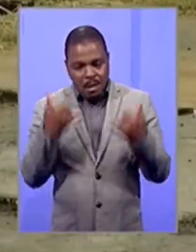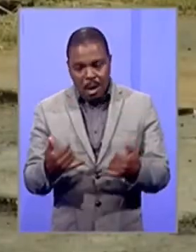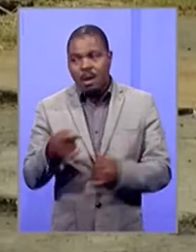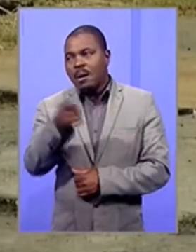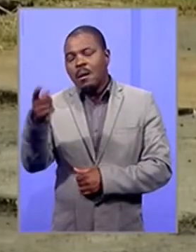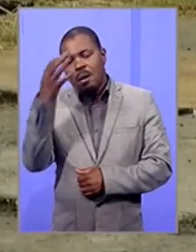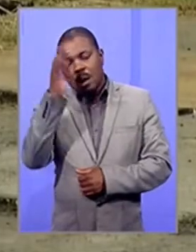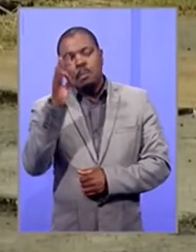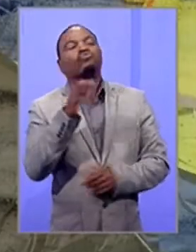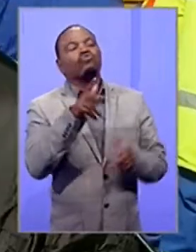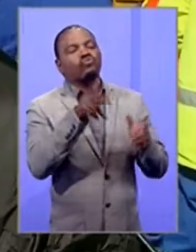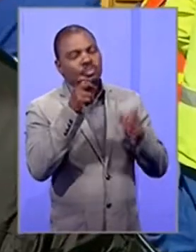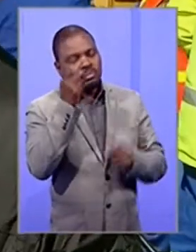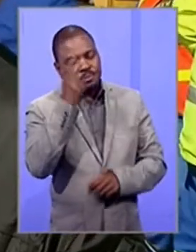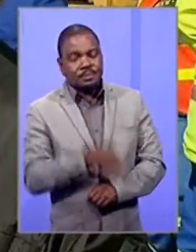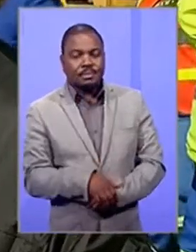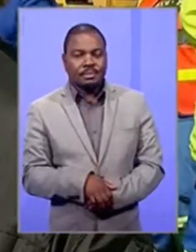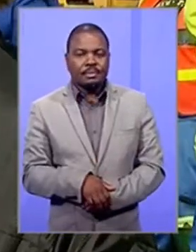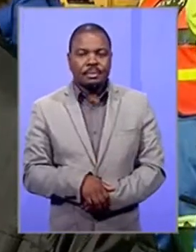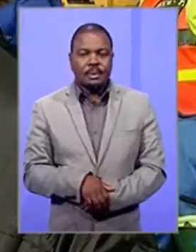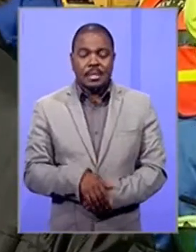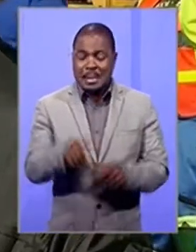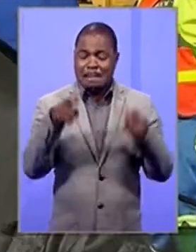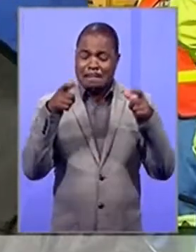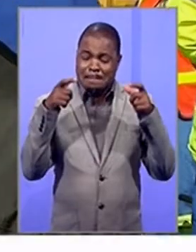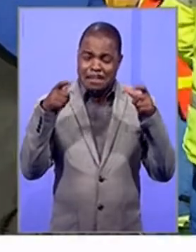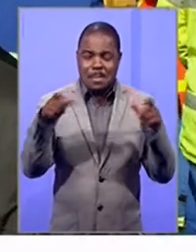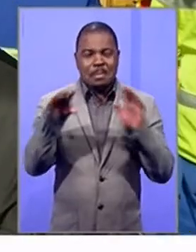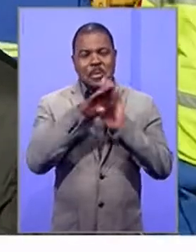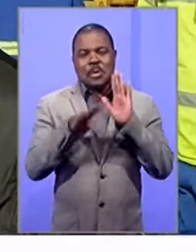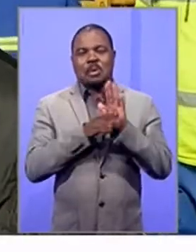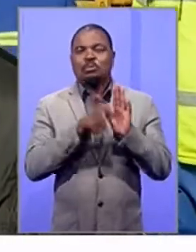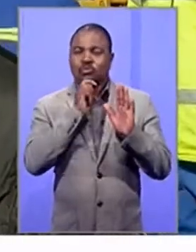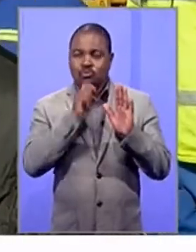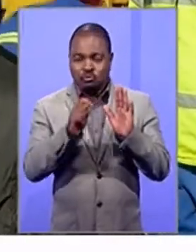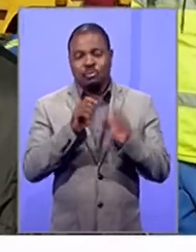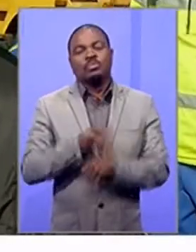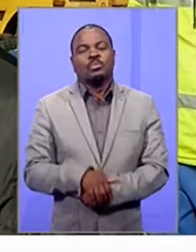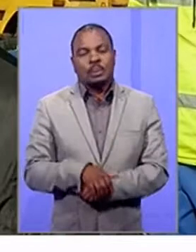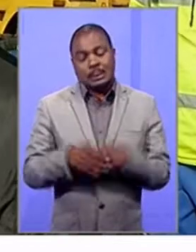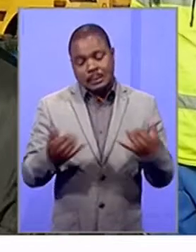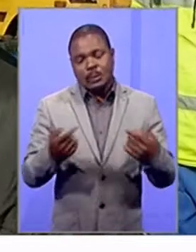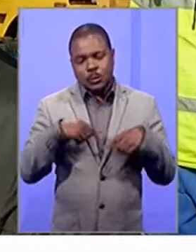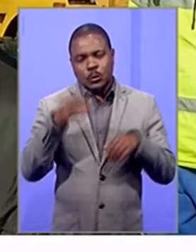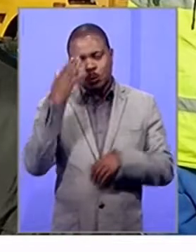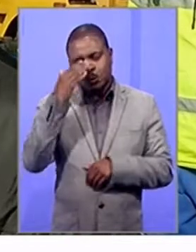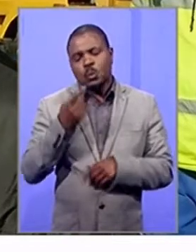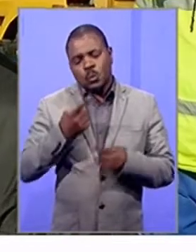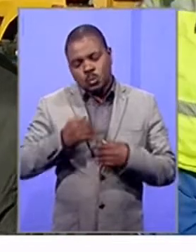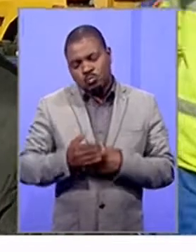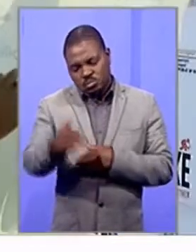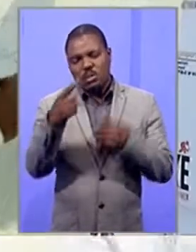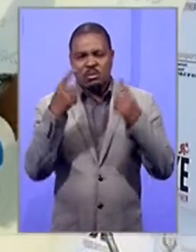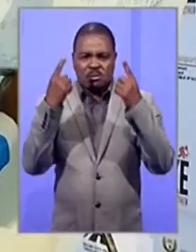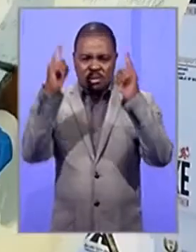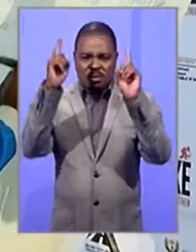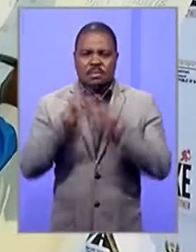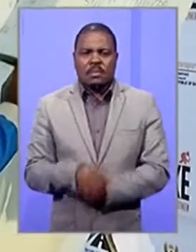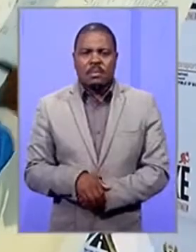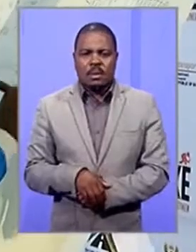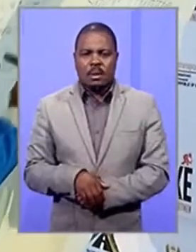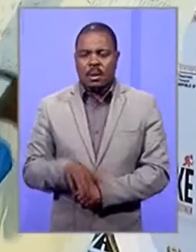lena. It's a massive drive, very ambitious, and we know that we are going to succeed.